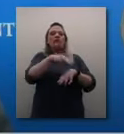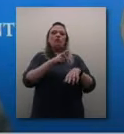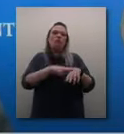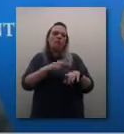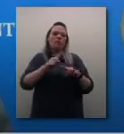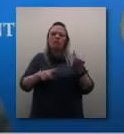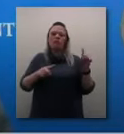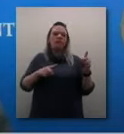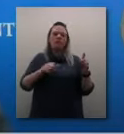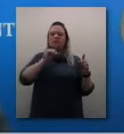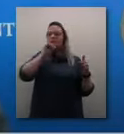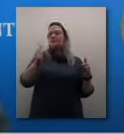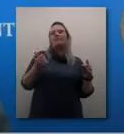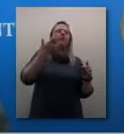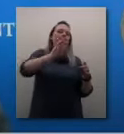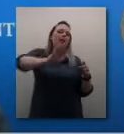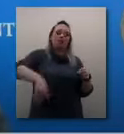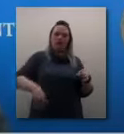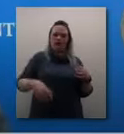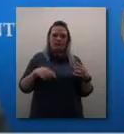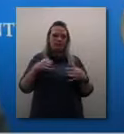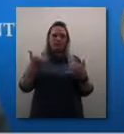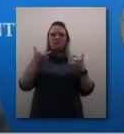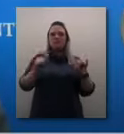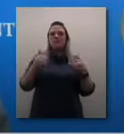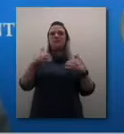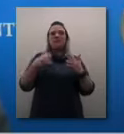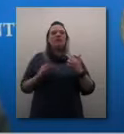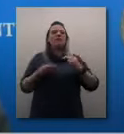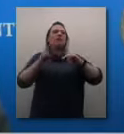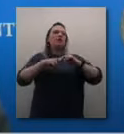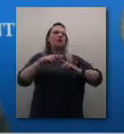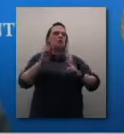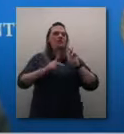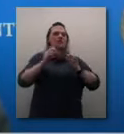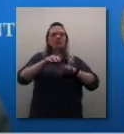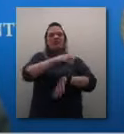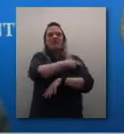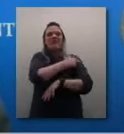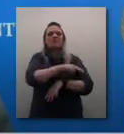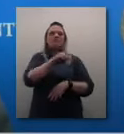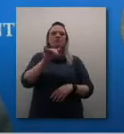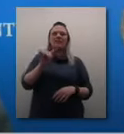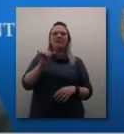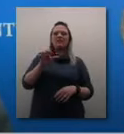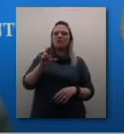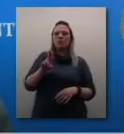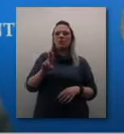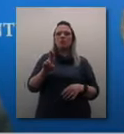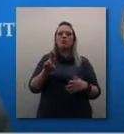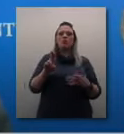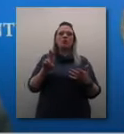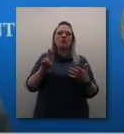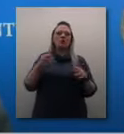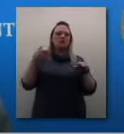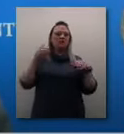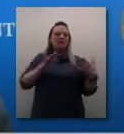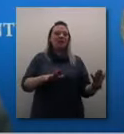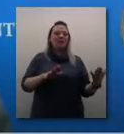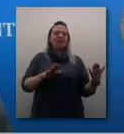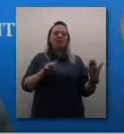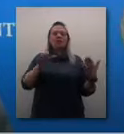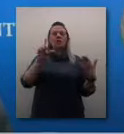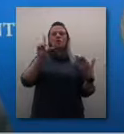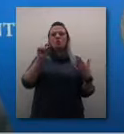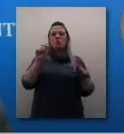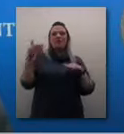but we're not there yet. We still know we have some increasing hospitalization with regards to ICU. Our deaths, we had 20 deaths